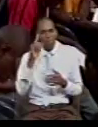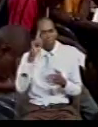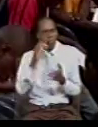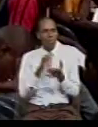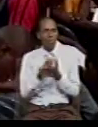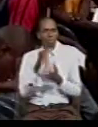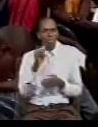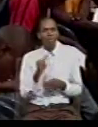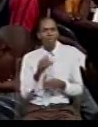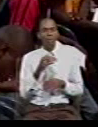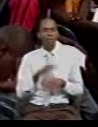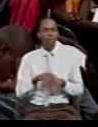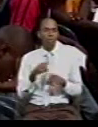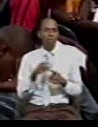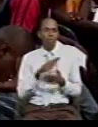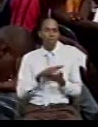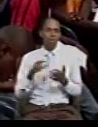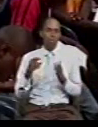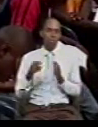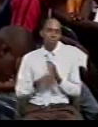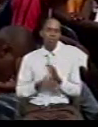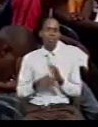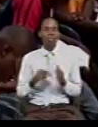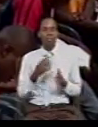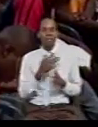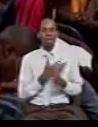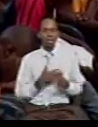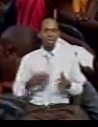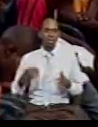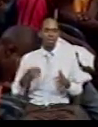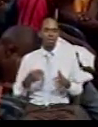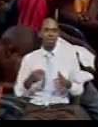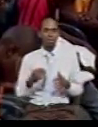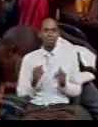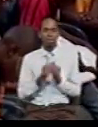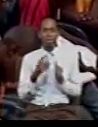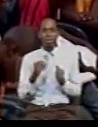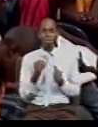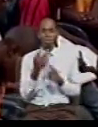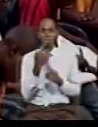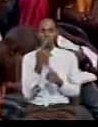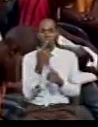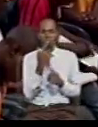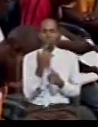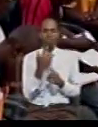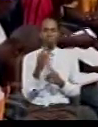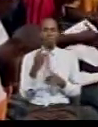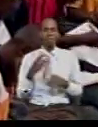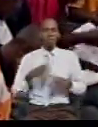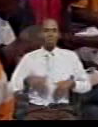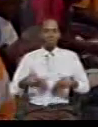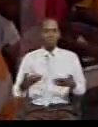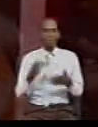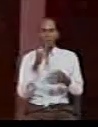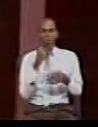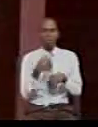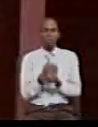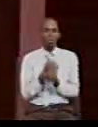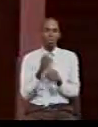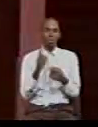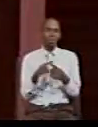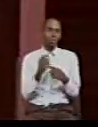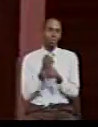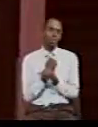mouth confession is made unto salvation. You confess what you